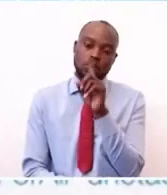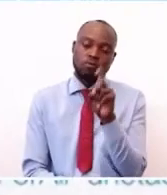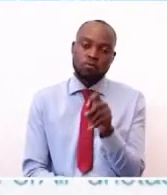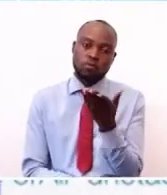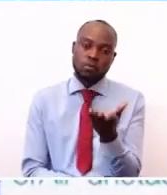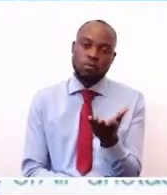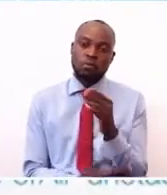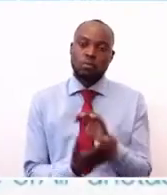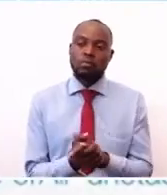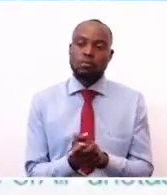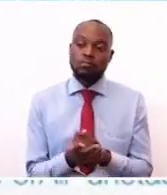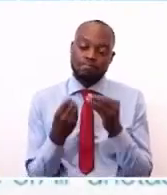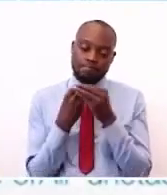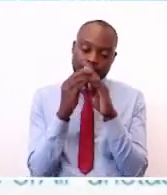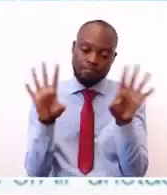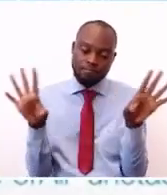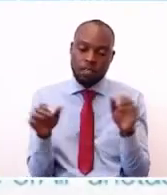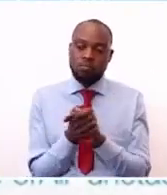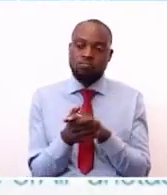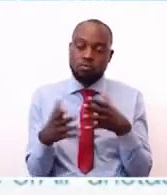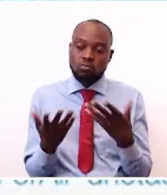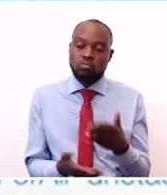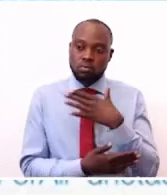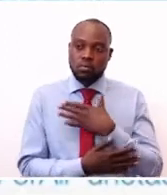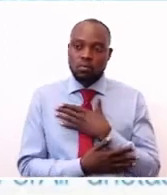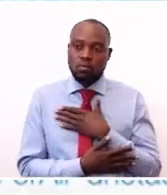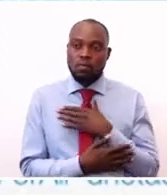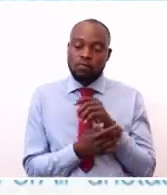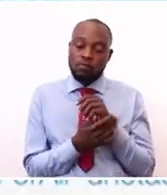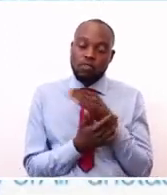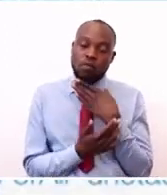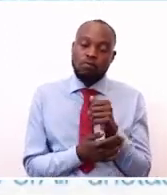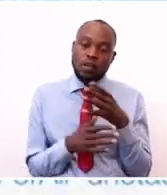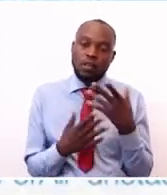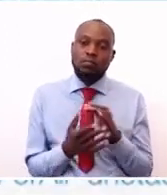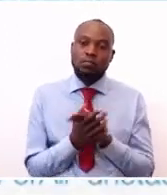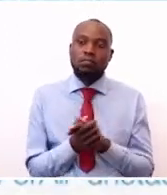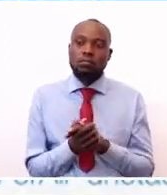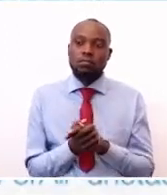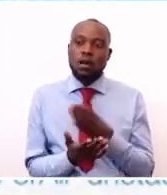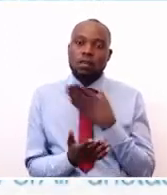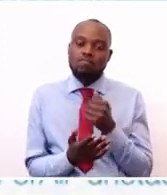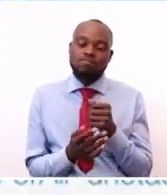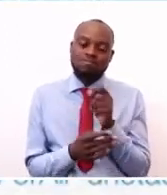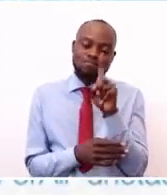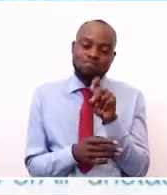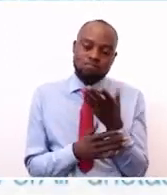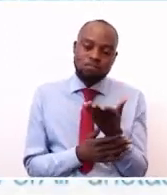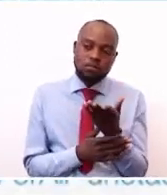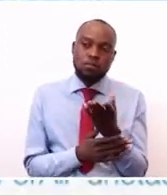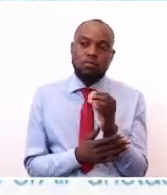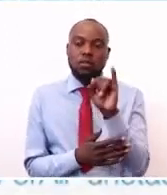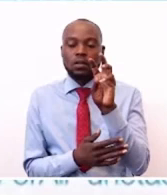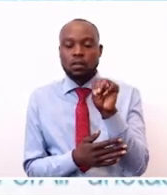it's quite clear that our call was part of a larger pressure for the IMF to